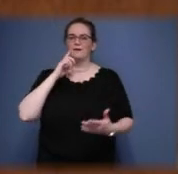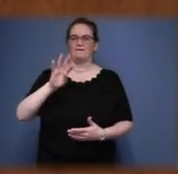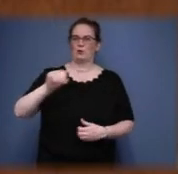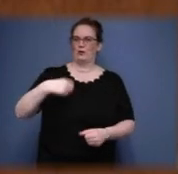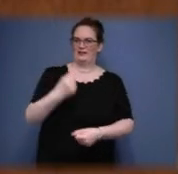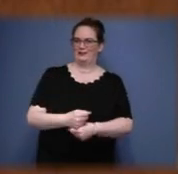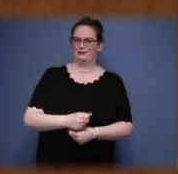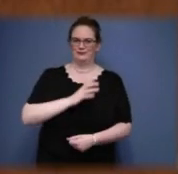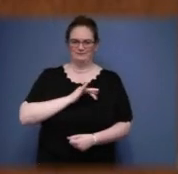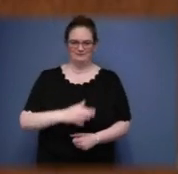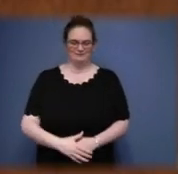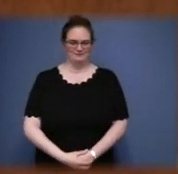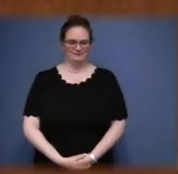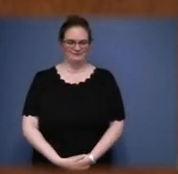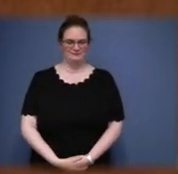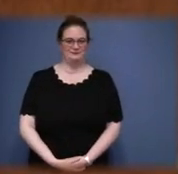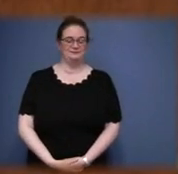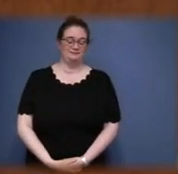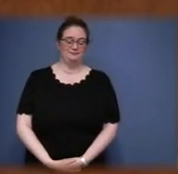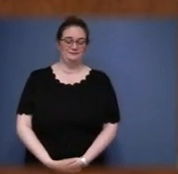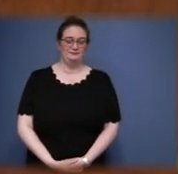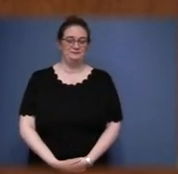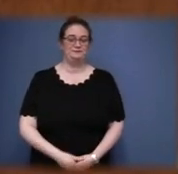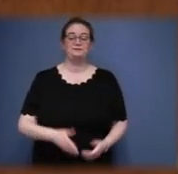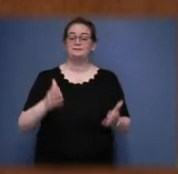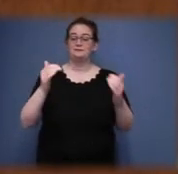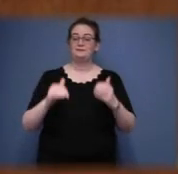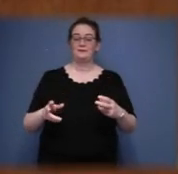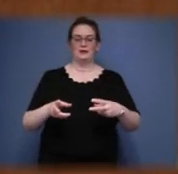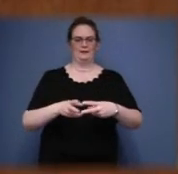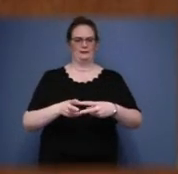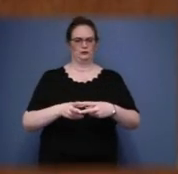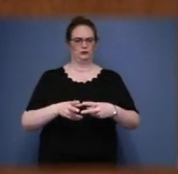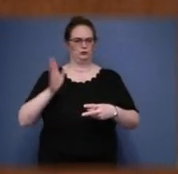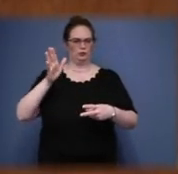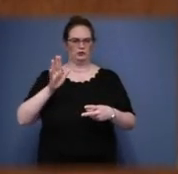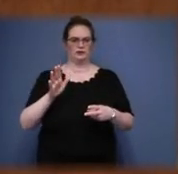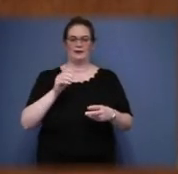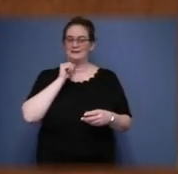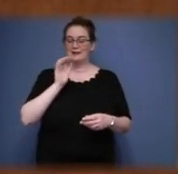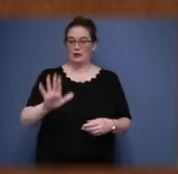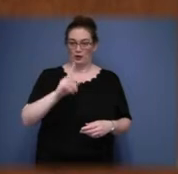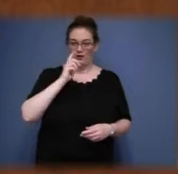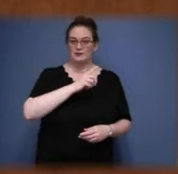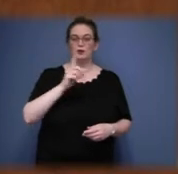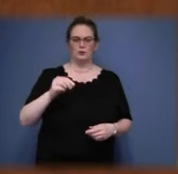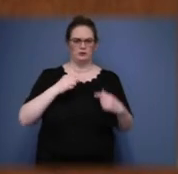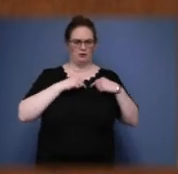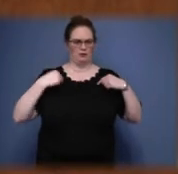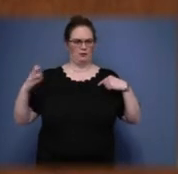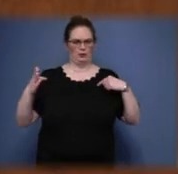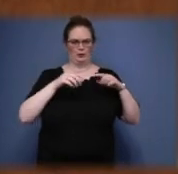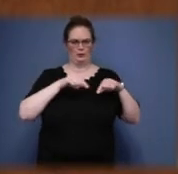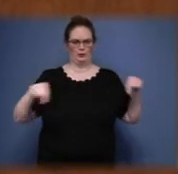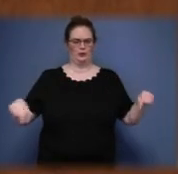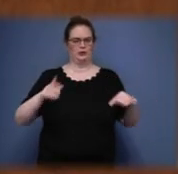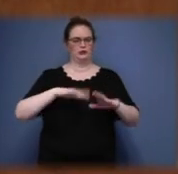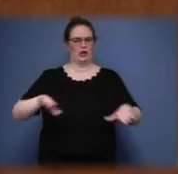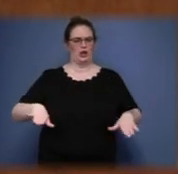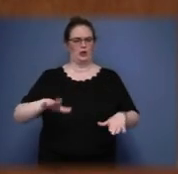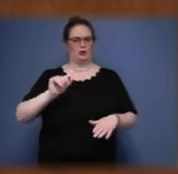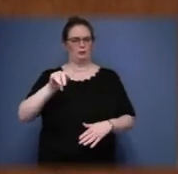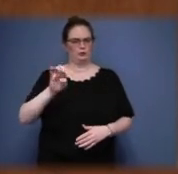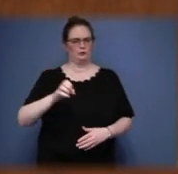years. Before we do our next two, I'd also like to say it's not your eyes. We all do have blue on because it's Child Abuse Prevention